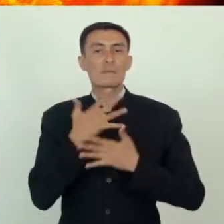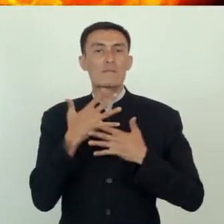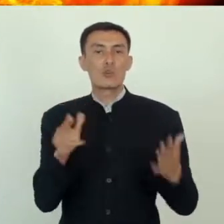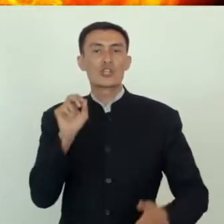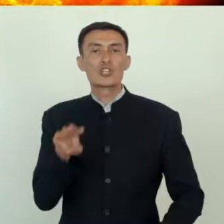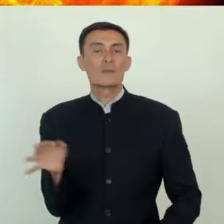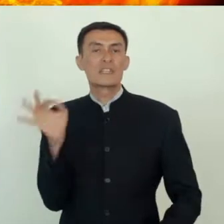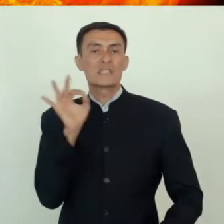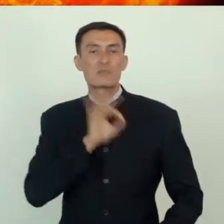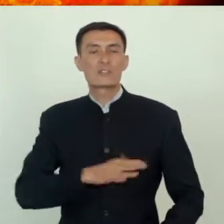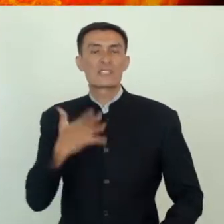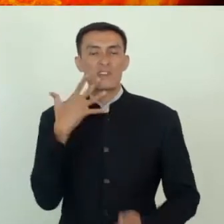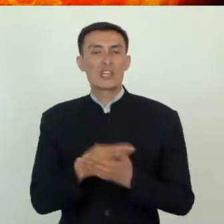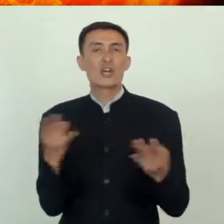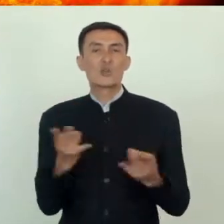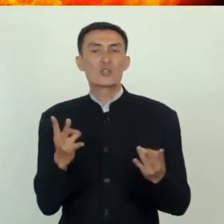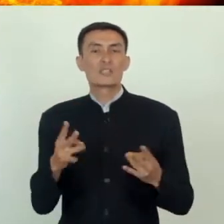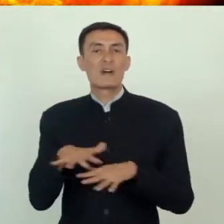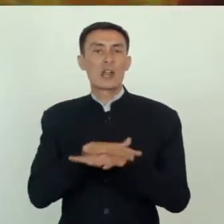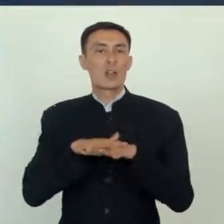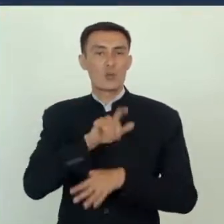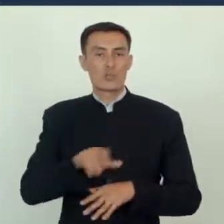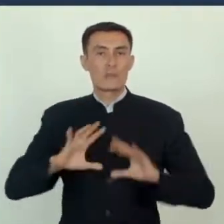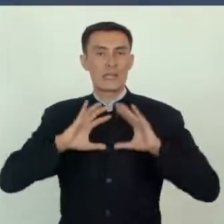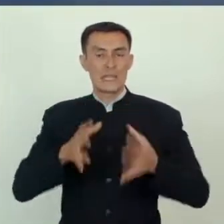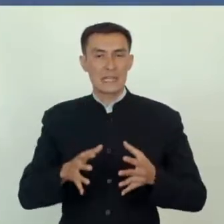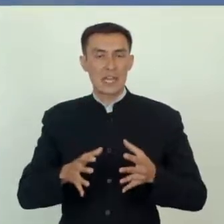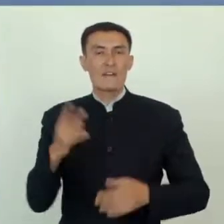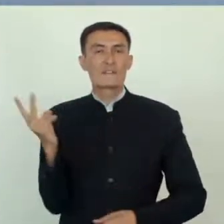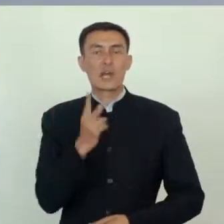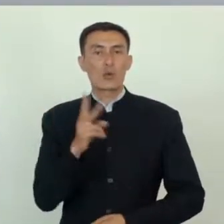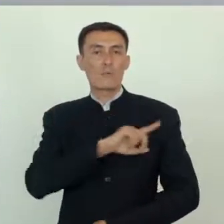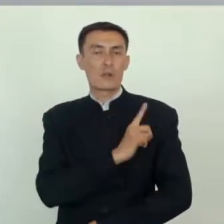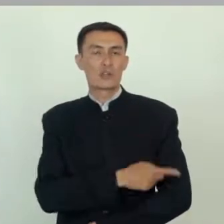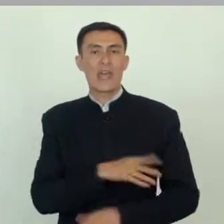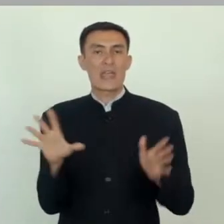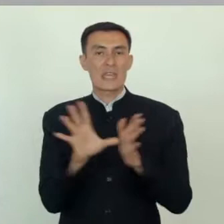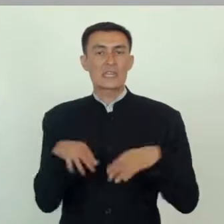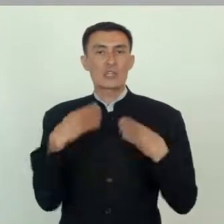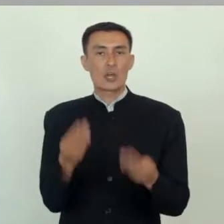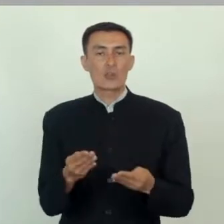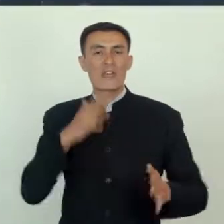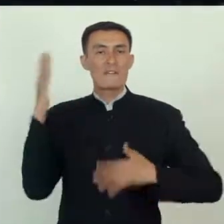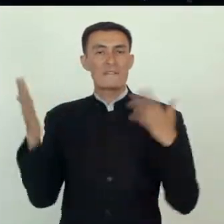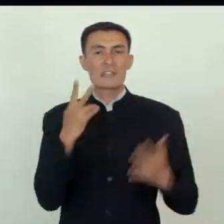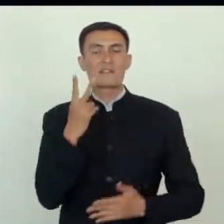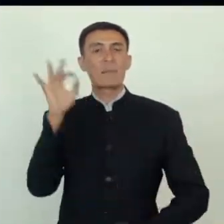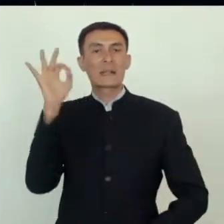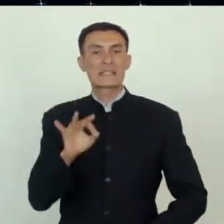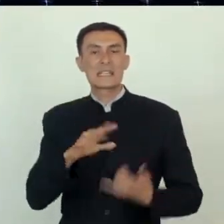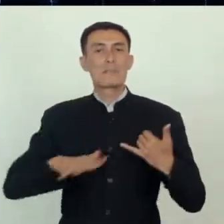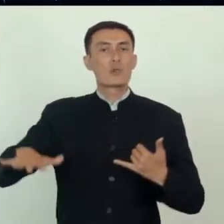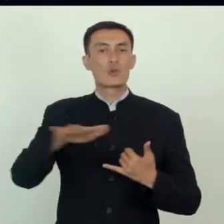more than humanity consumes for its own needs. The wind is the second most renewable energy source. Across 2%